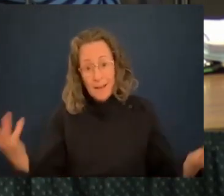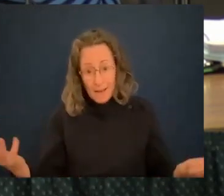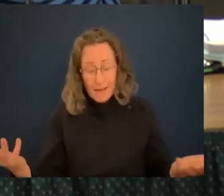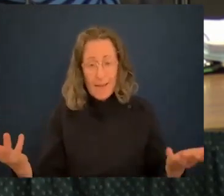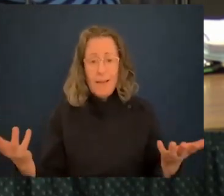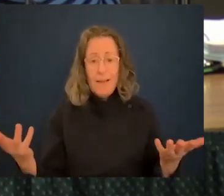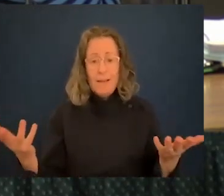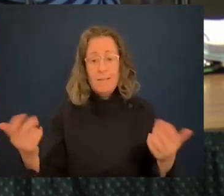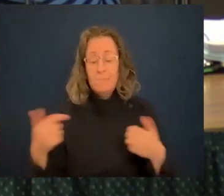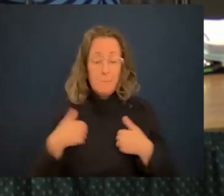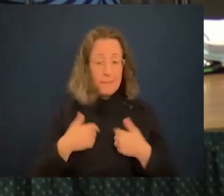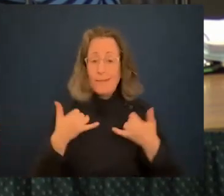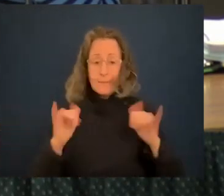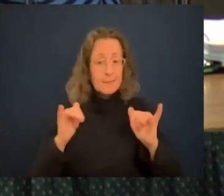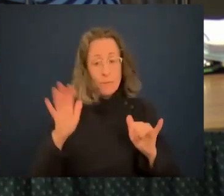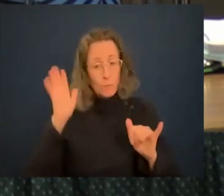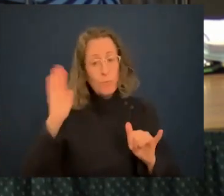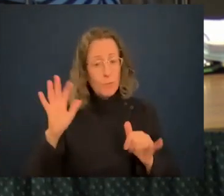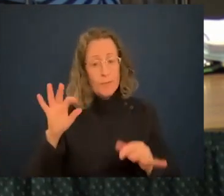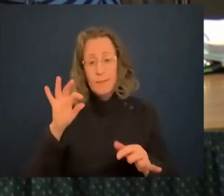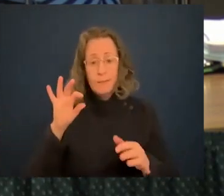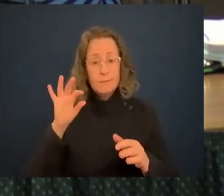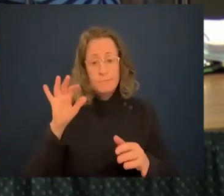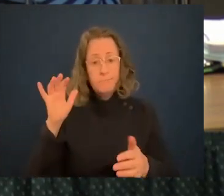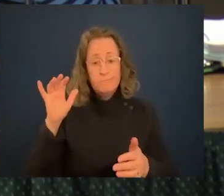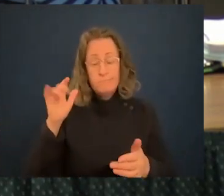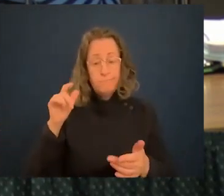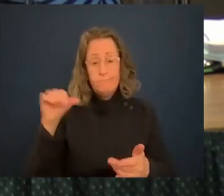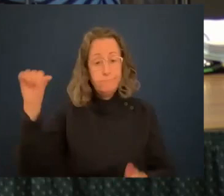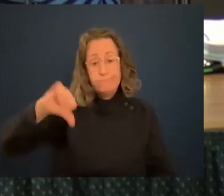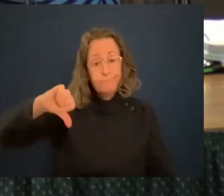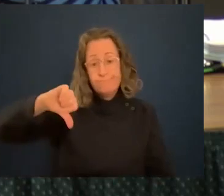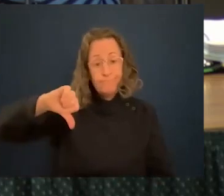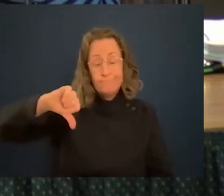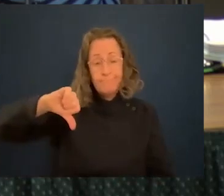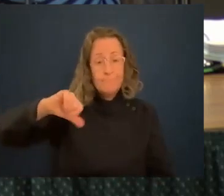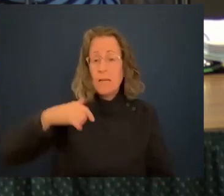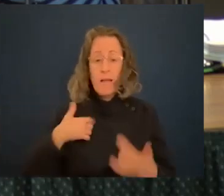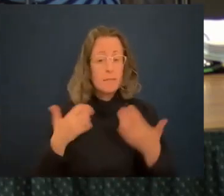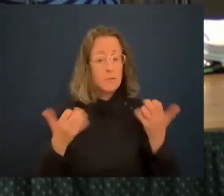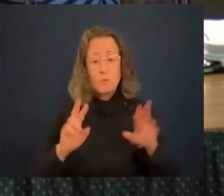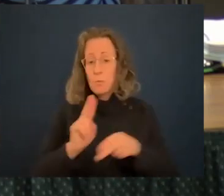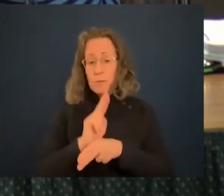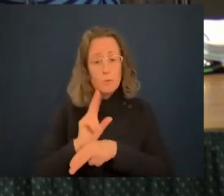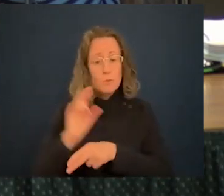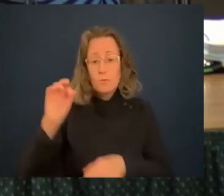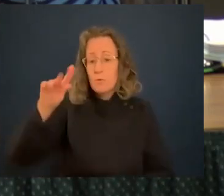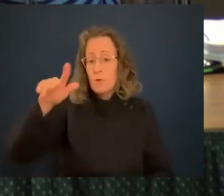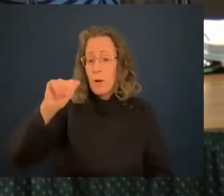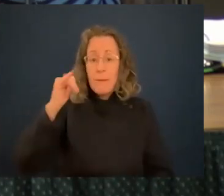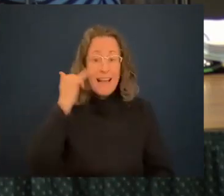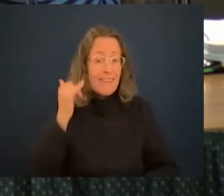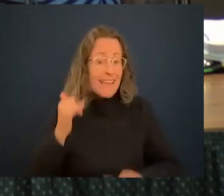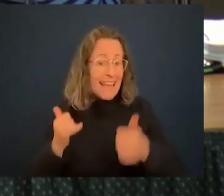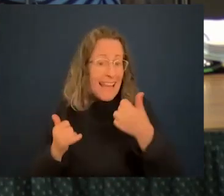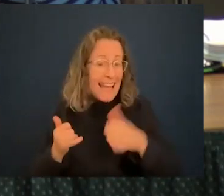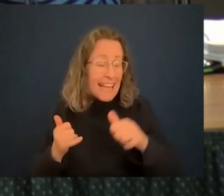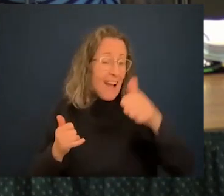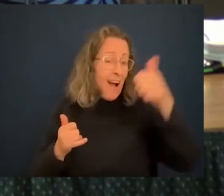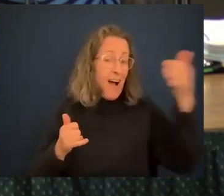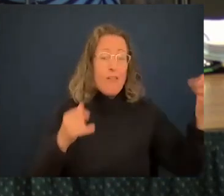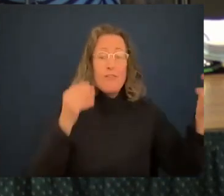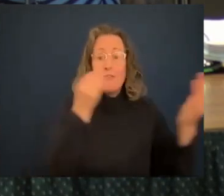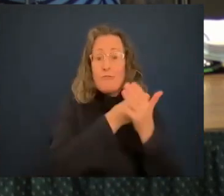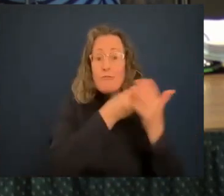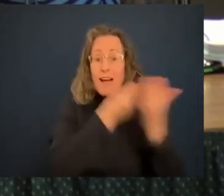I'm gonna vote no because I don't want to use arpa if there's any other way to avoid it for